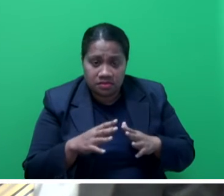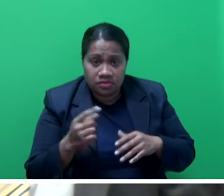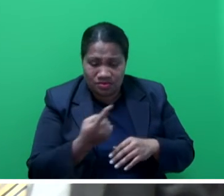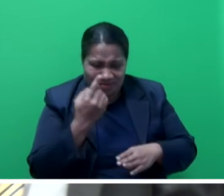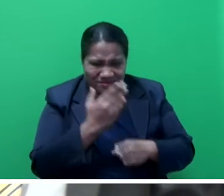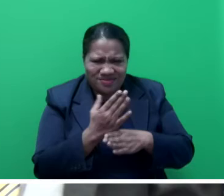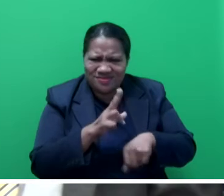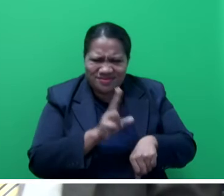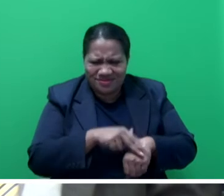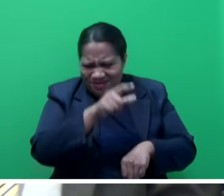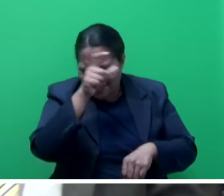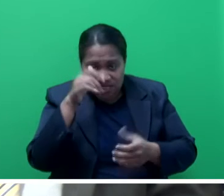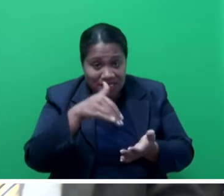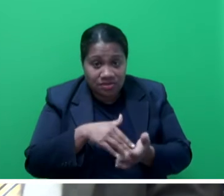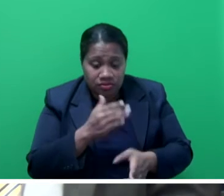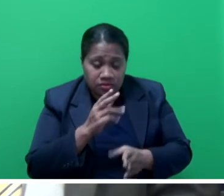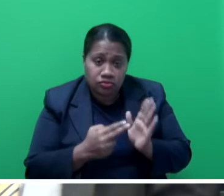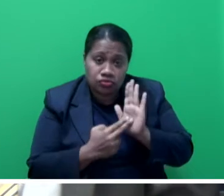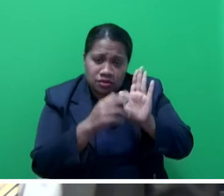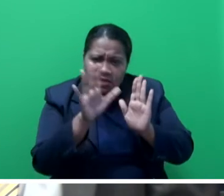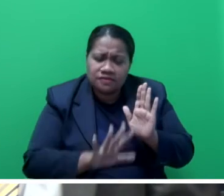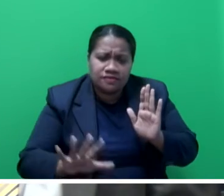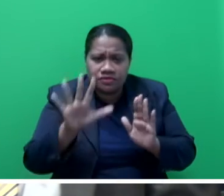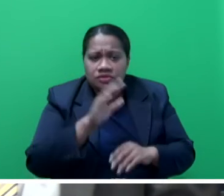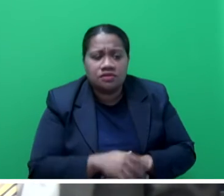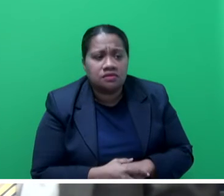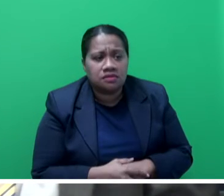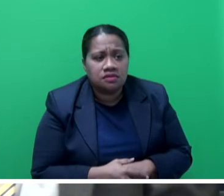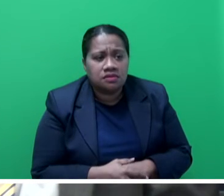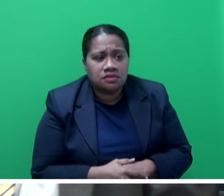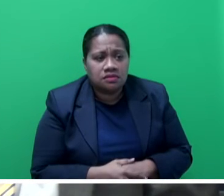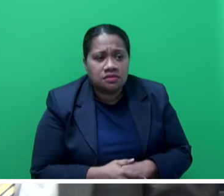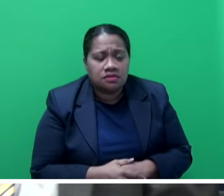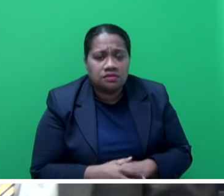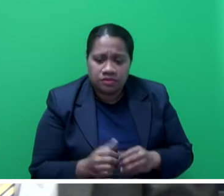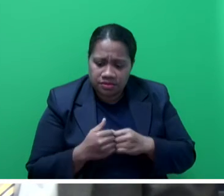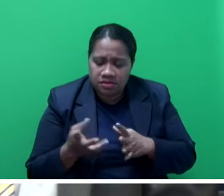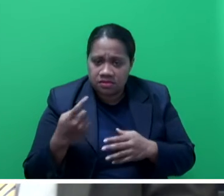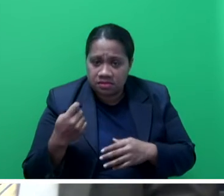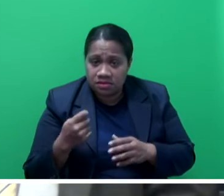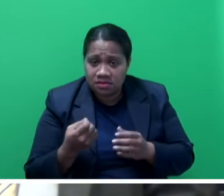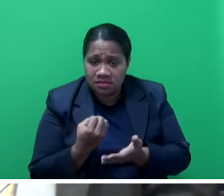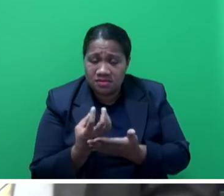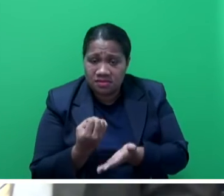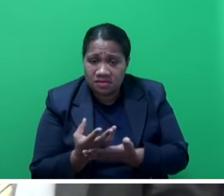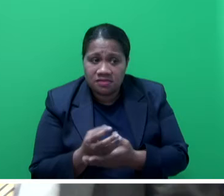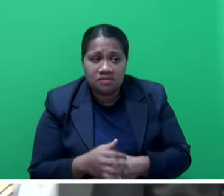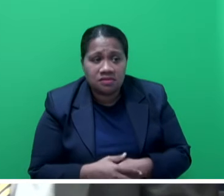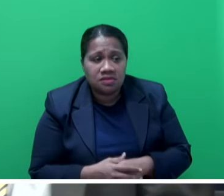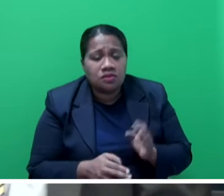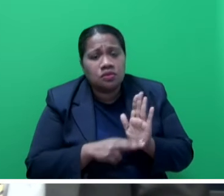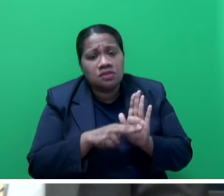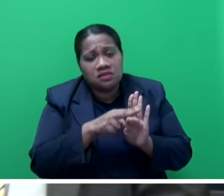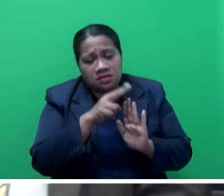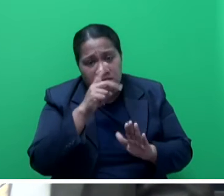and northern divisions, including the Blue Lane personnel, to start soon in Sub-South. The sea and airports, hoteliers working in